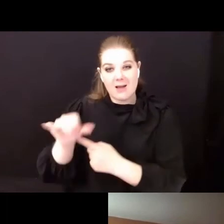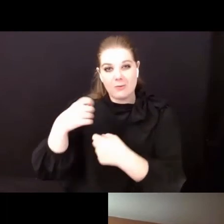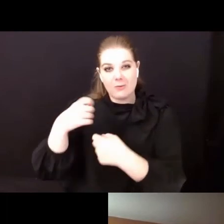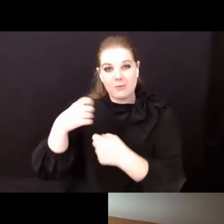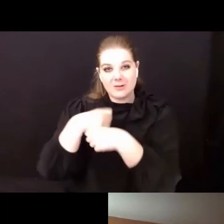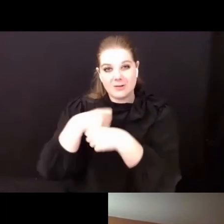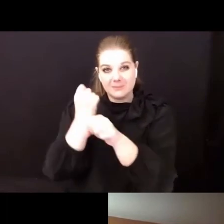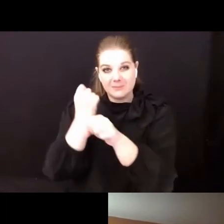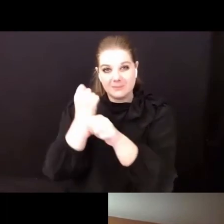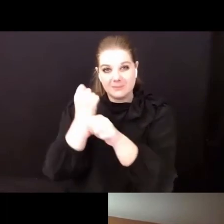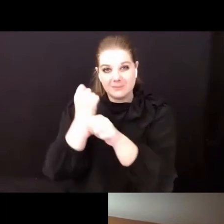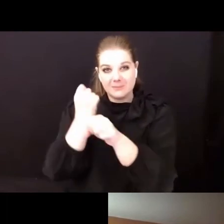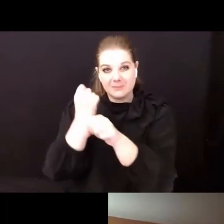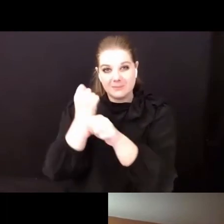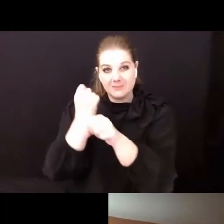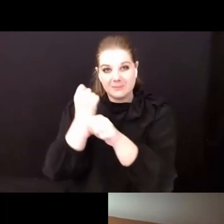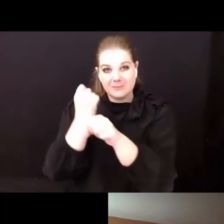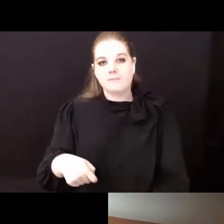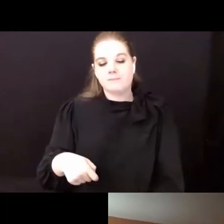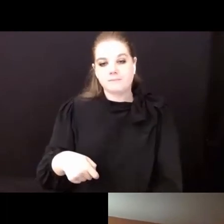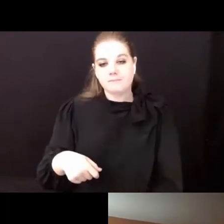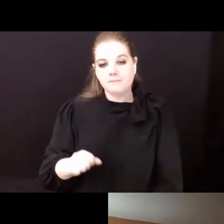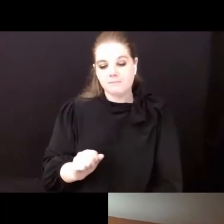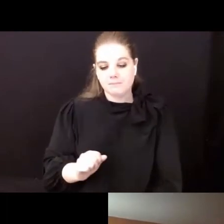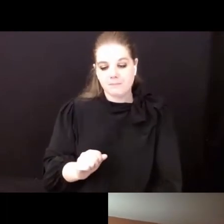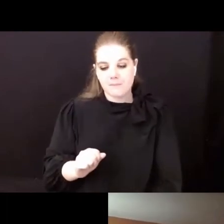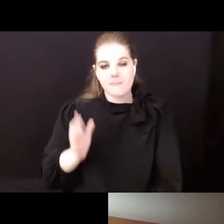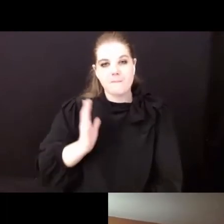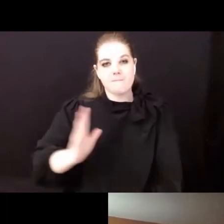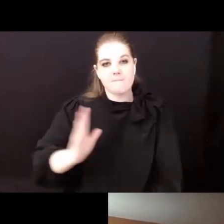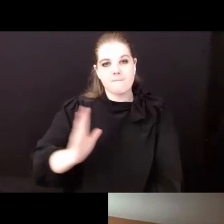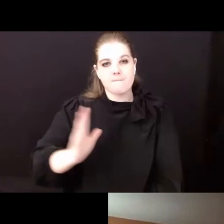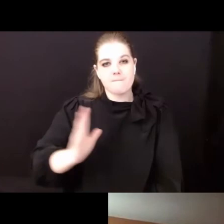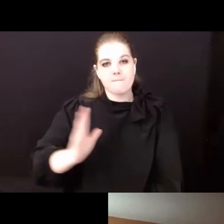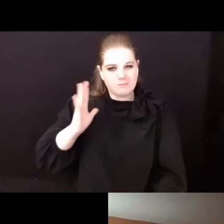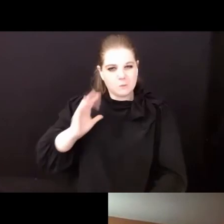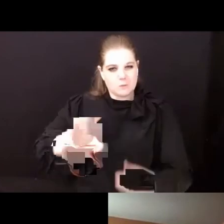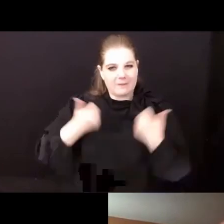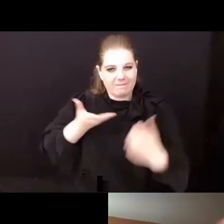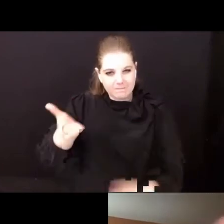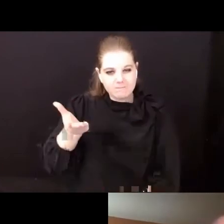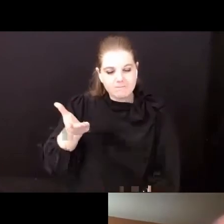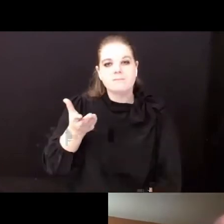research time. So it's my lucky suit jacket from my good friends in China.